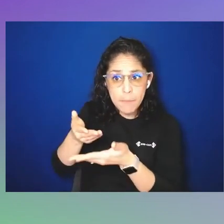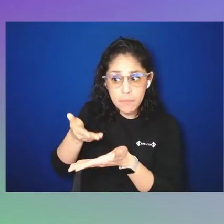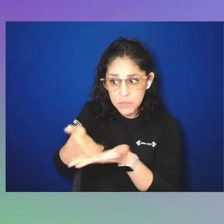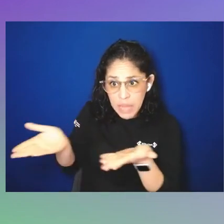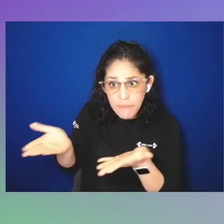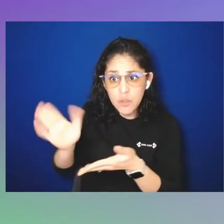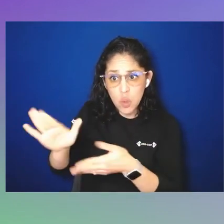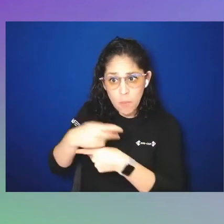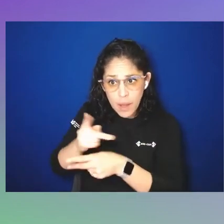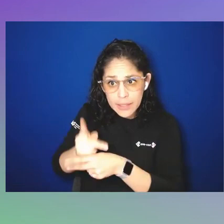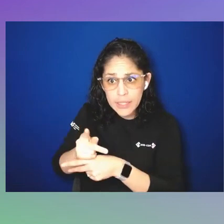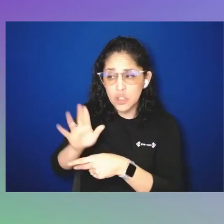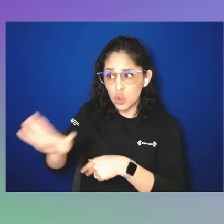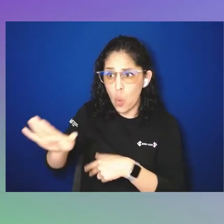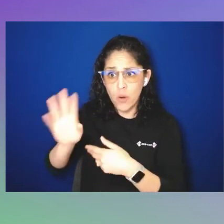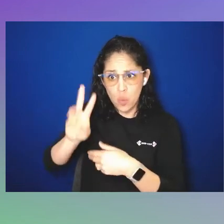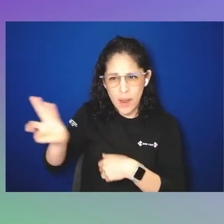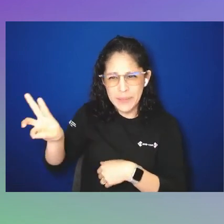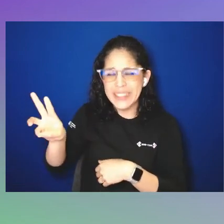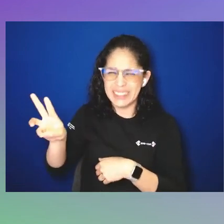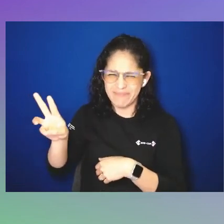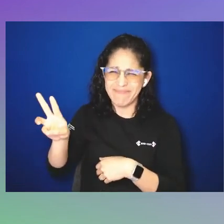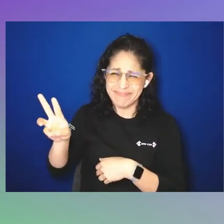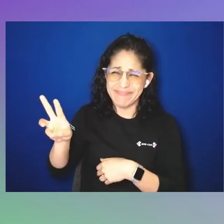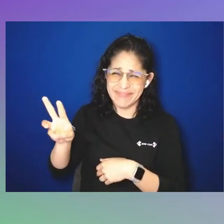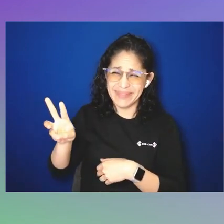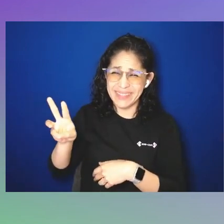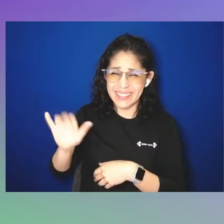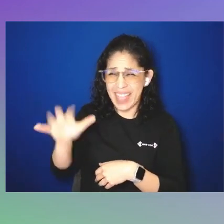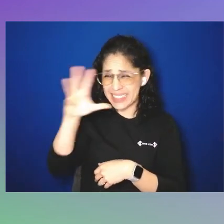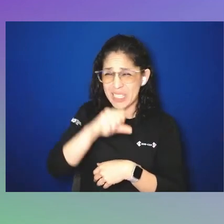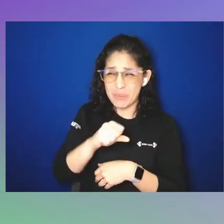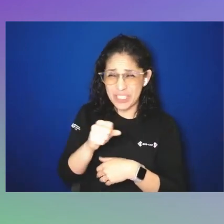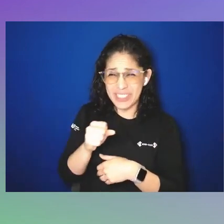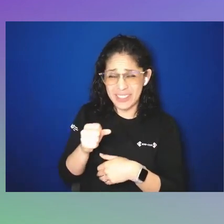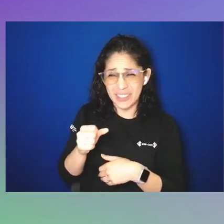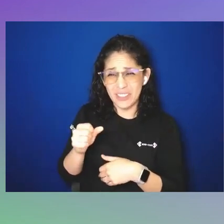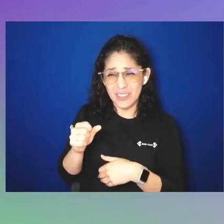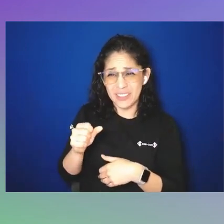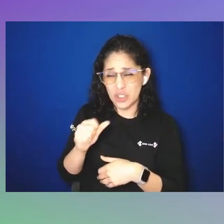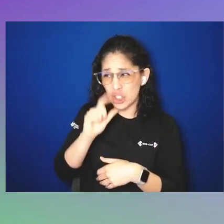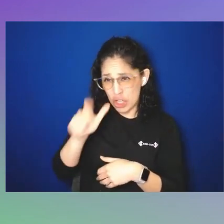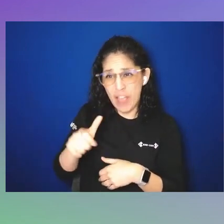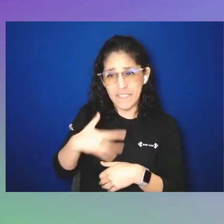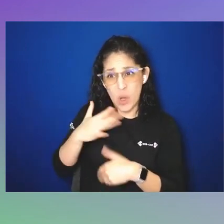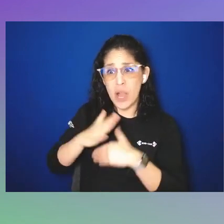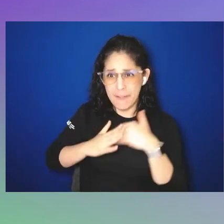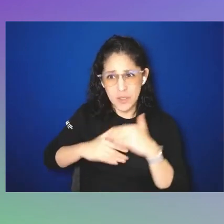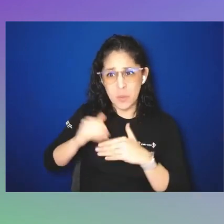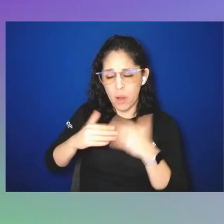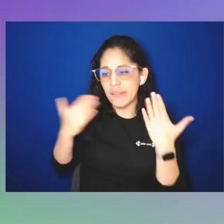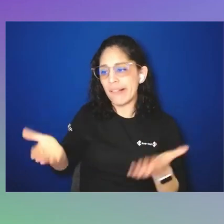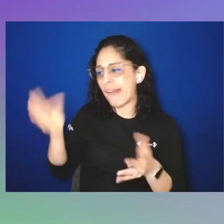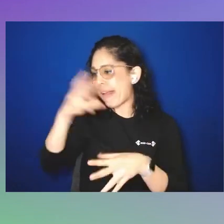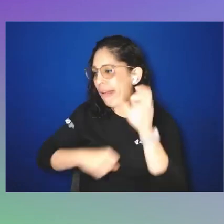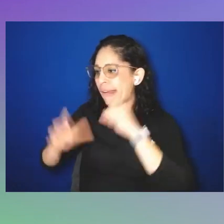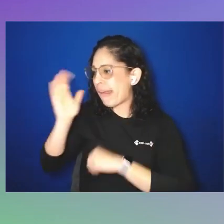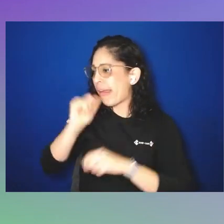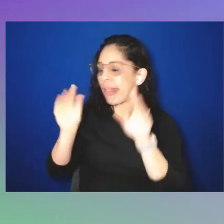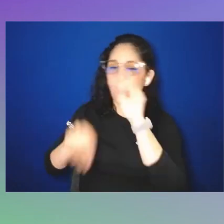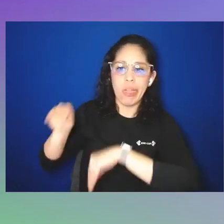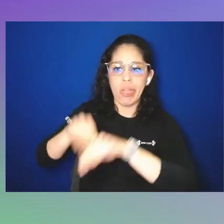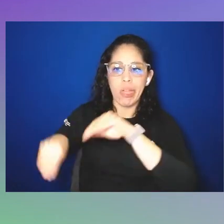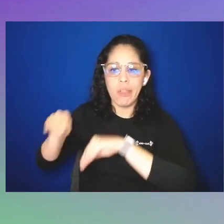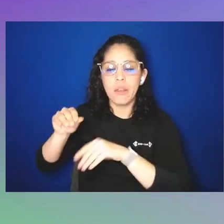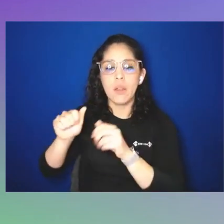um, that's something you should probably feel less comfortable about making assumptions over, rather than